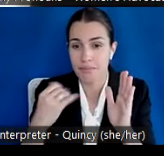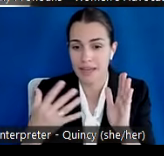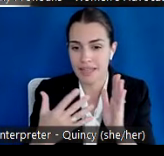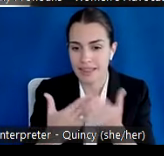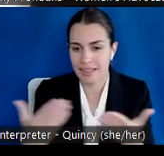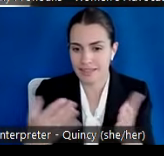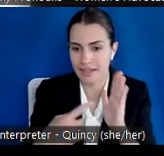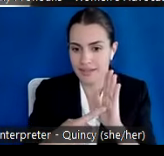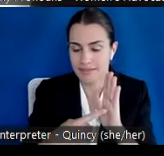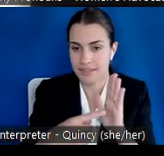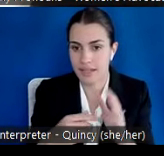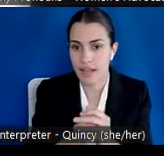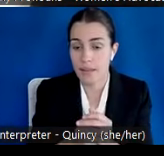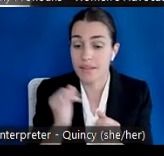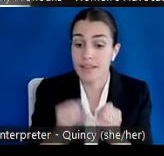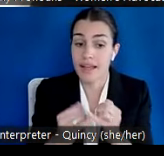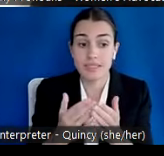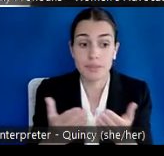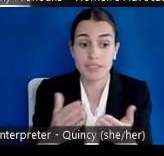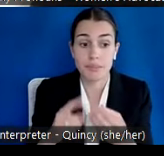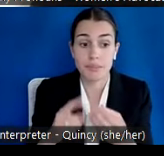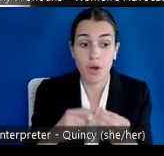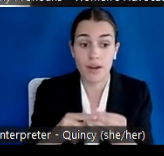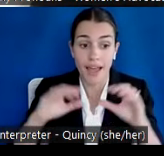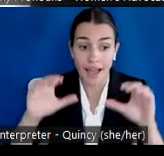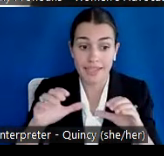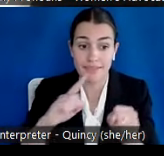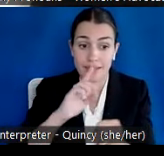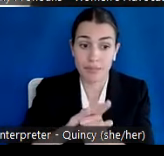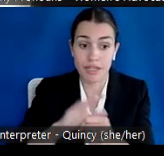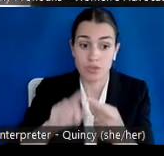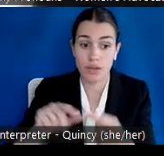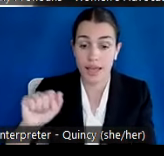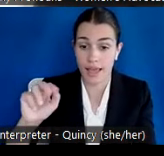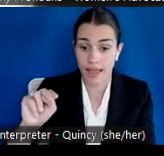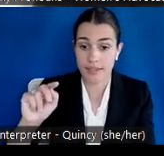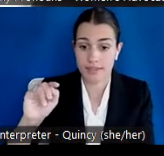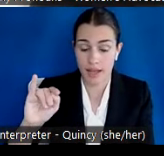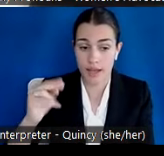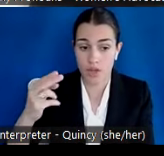But this last piece about actively committing to anti-homophobia,